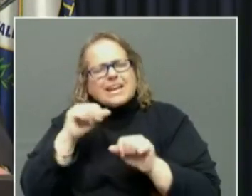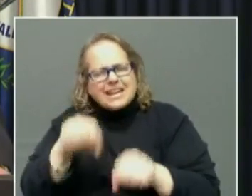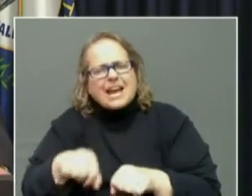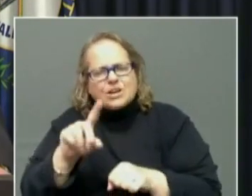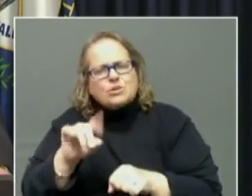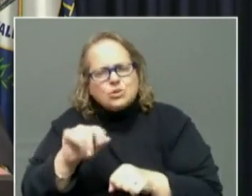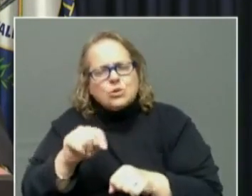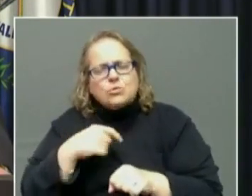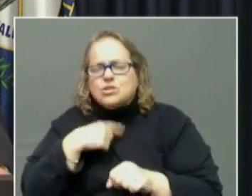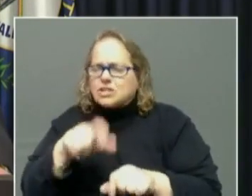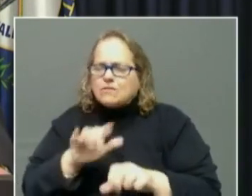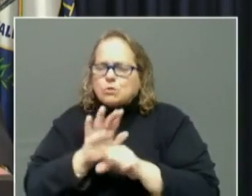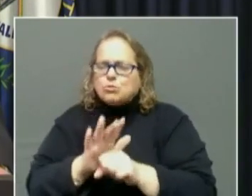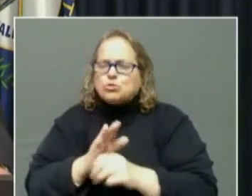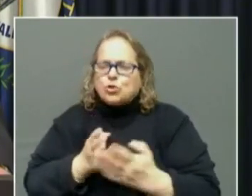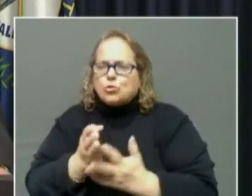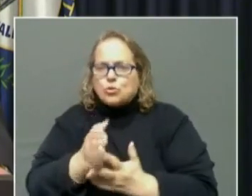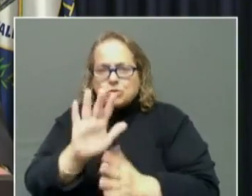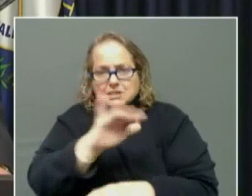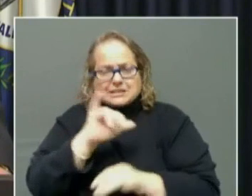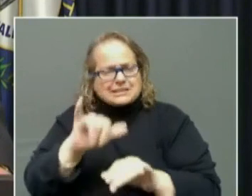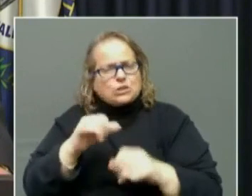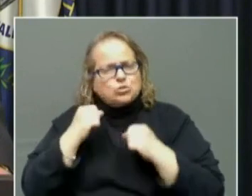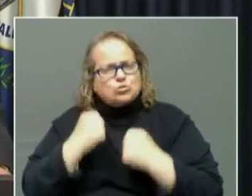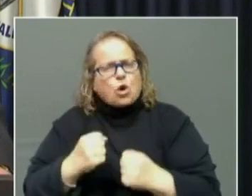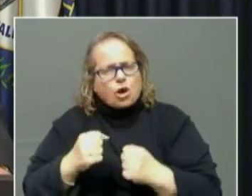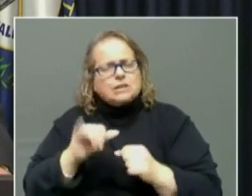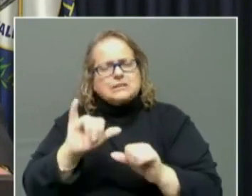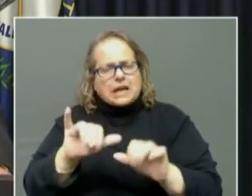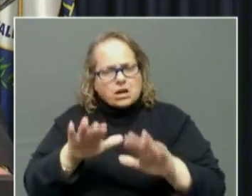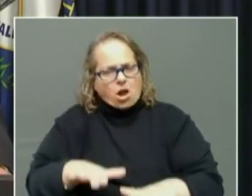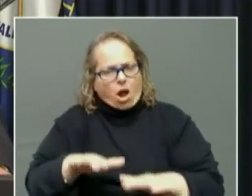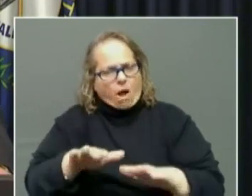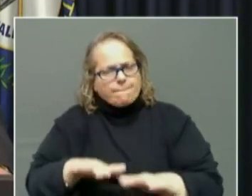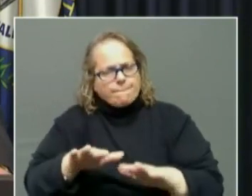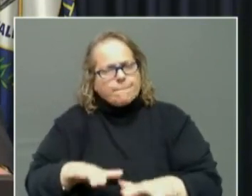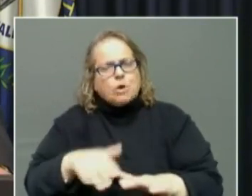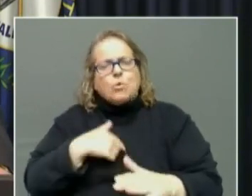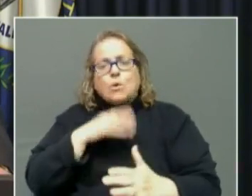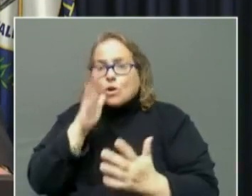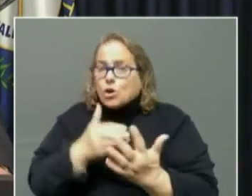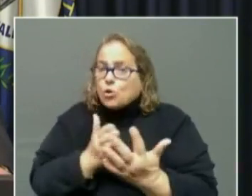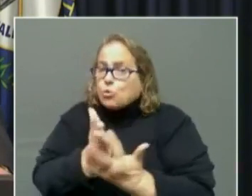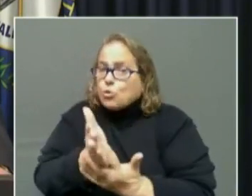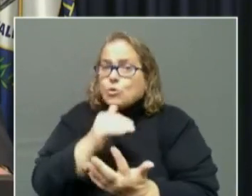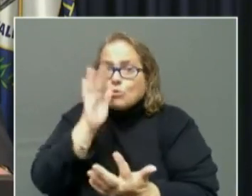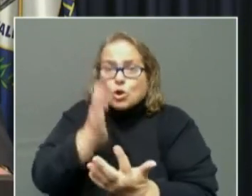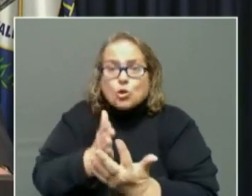All right, everybody, stay strong, stay calm. We're going to get through this. We're going to get through this together.